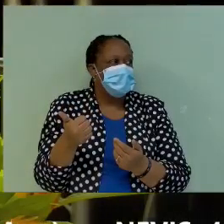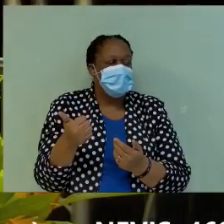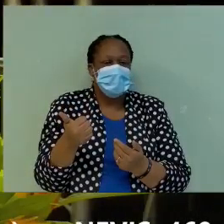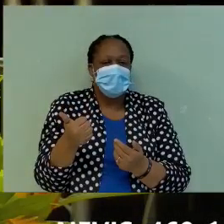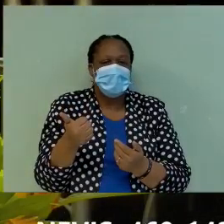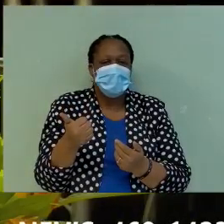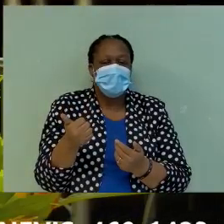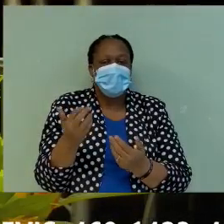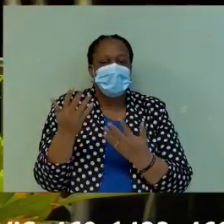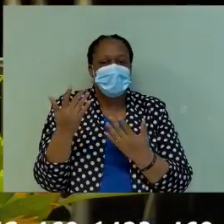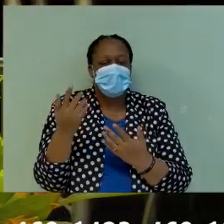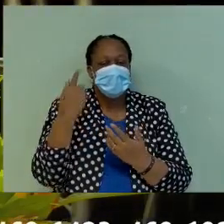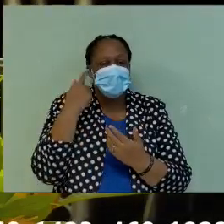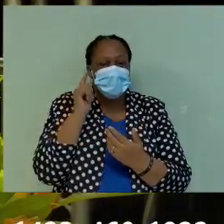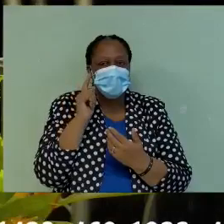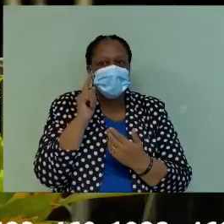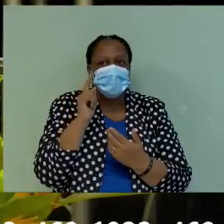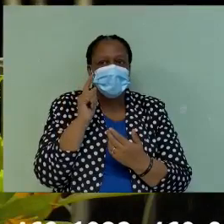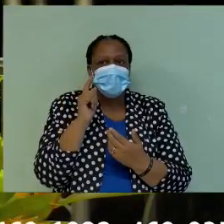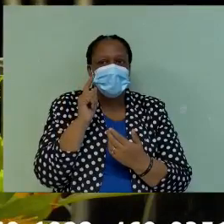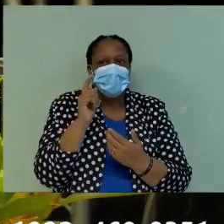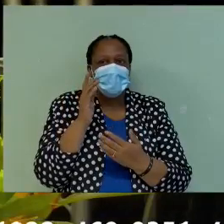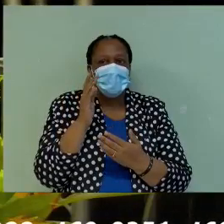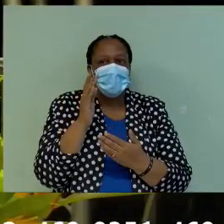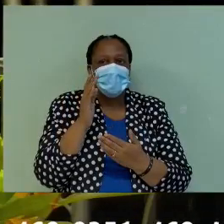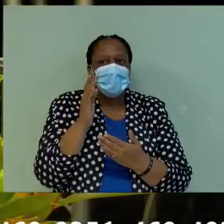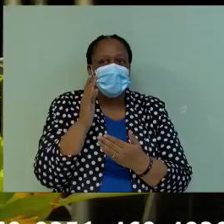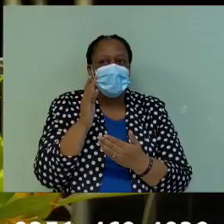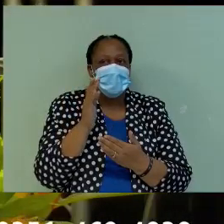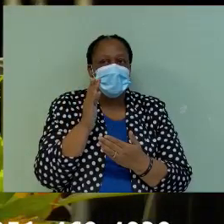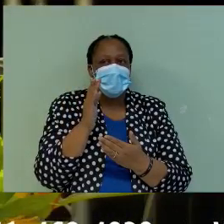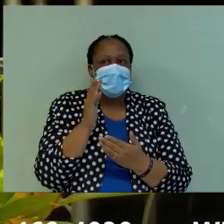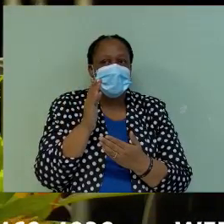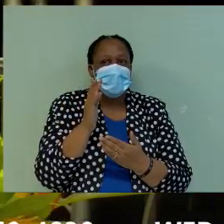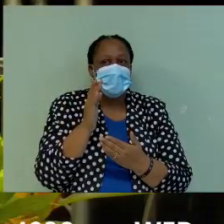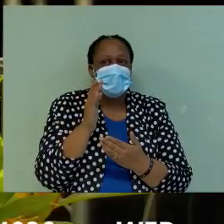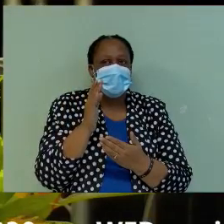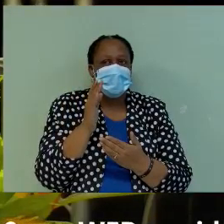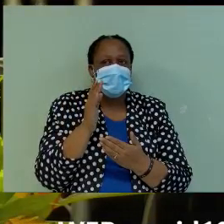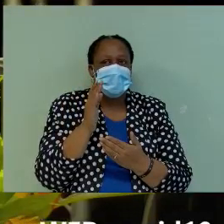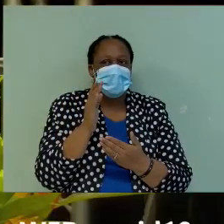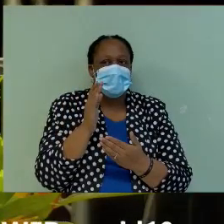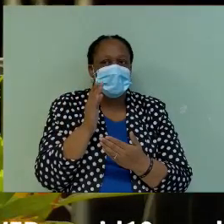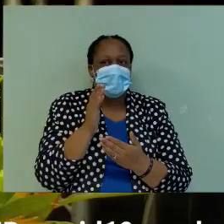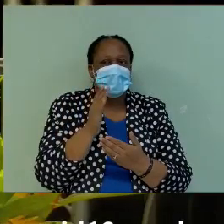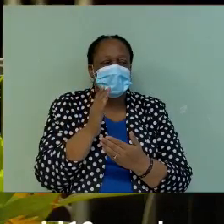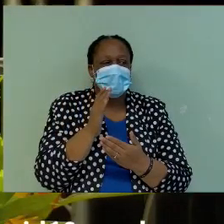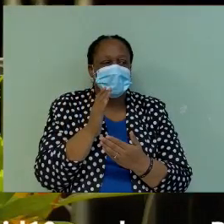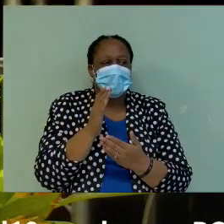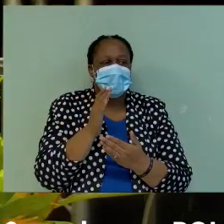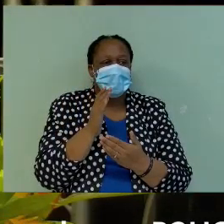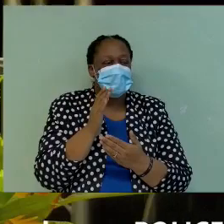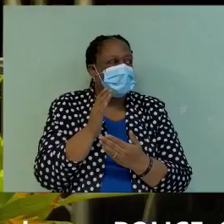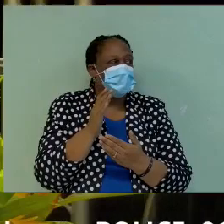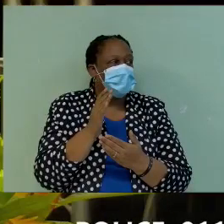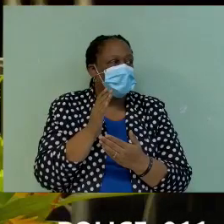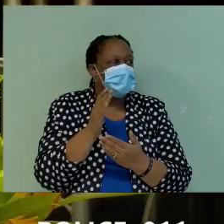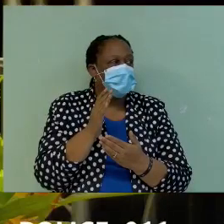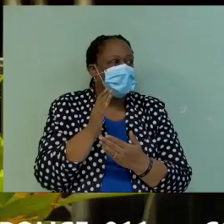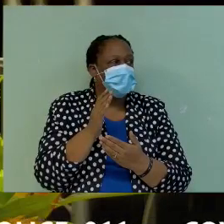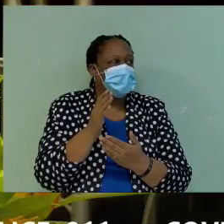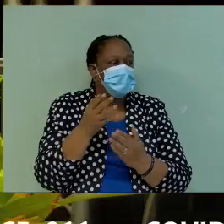term that indicates that samples have not yet been completely processed. In other words,